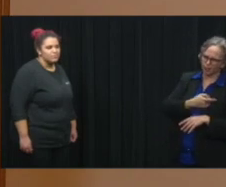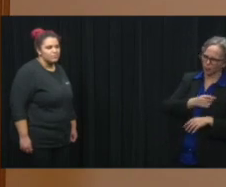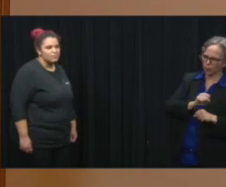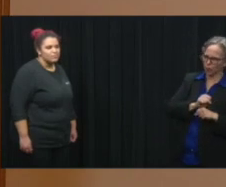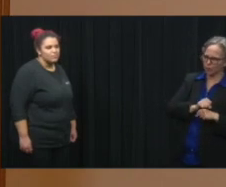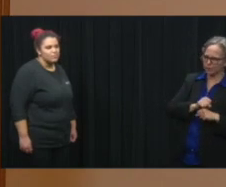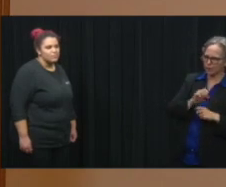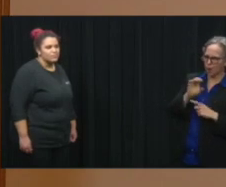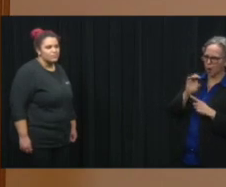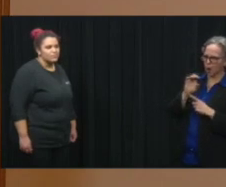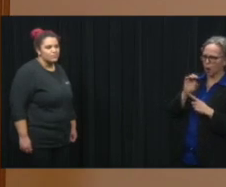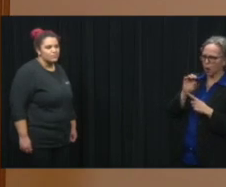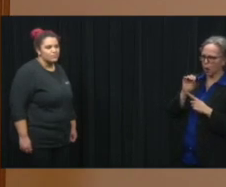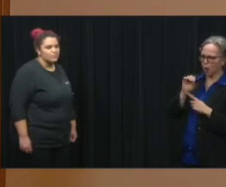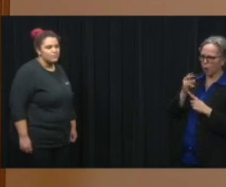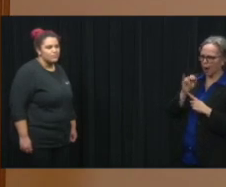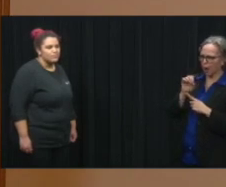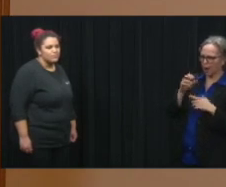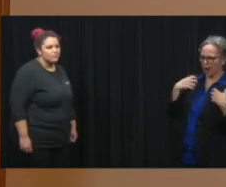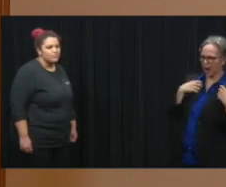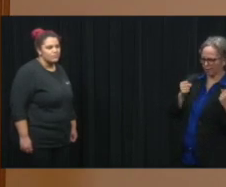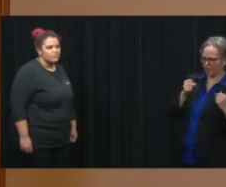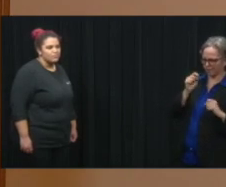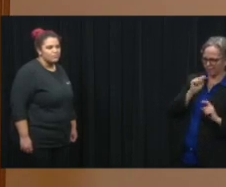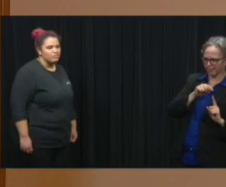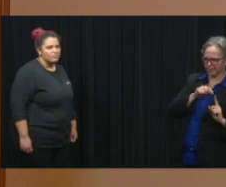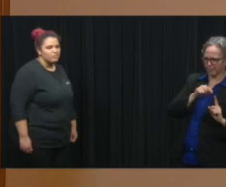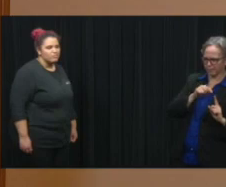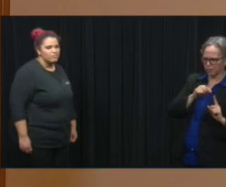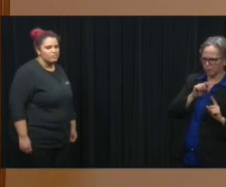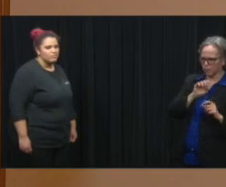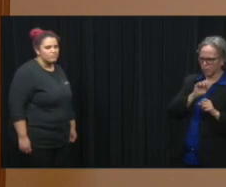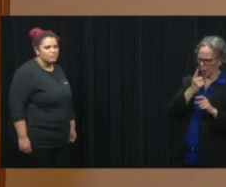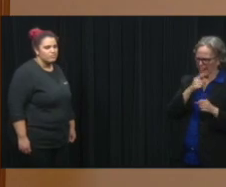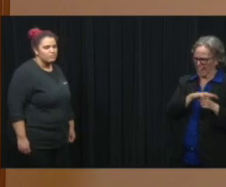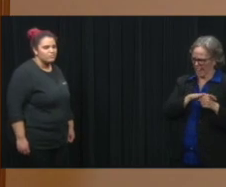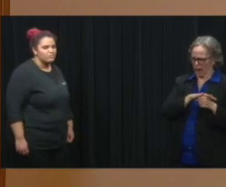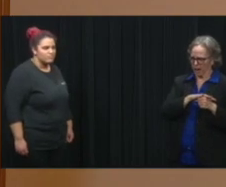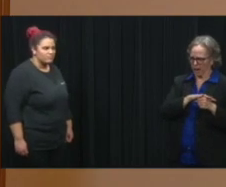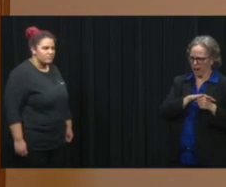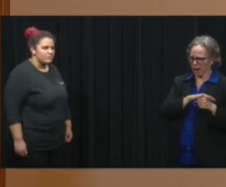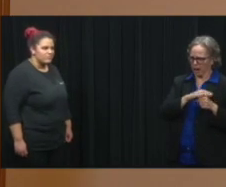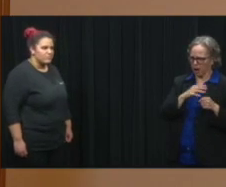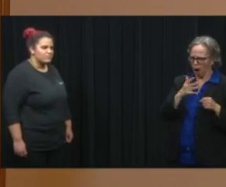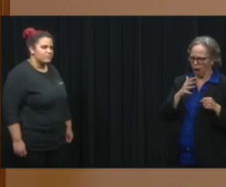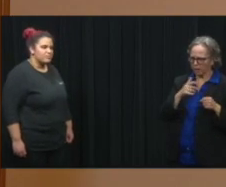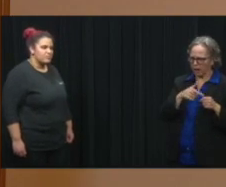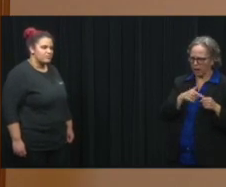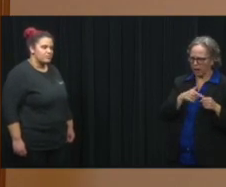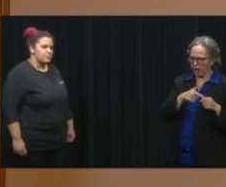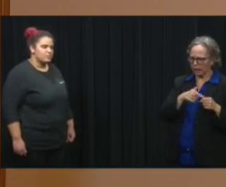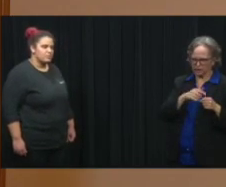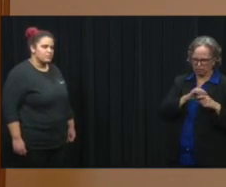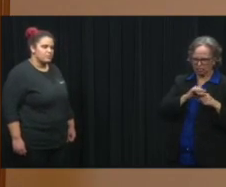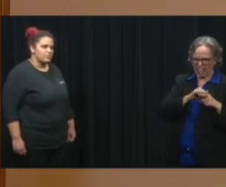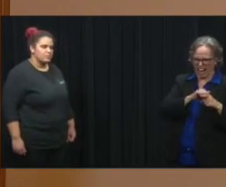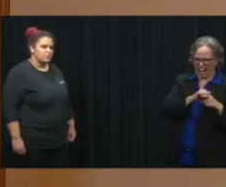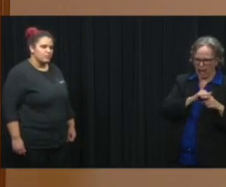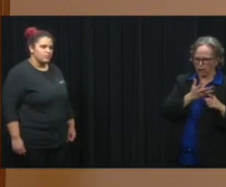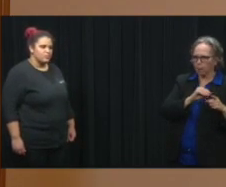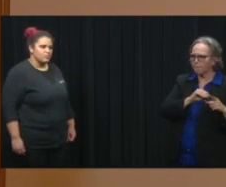Riverside, and she works on one unit, but they've already been working to train her to move to a different unit.